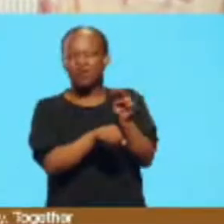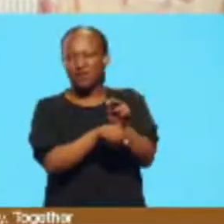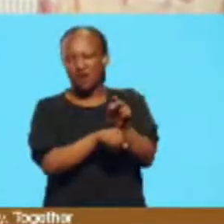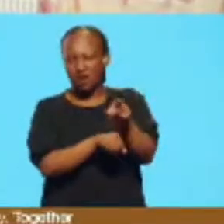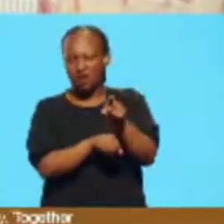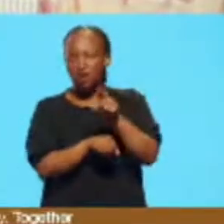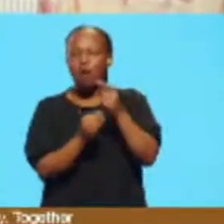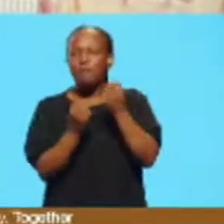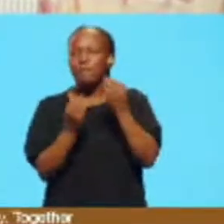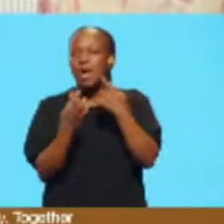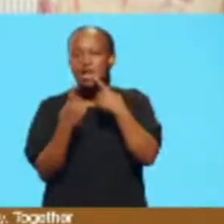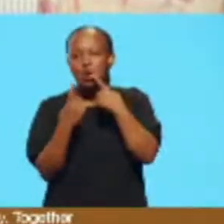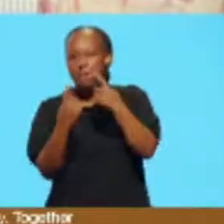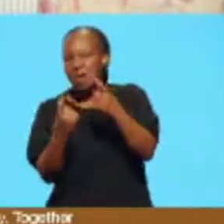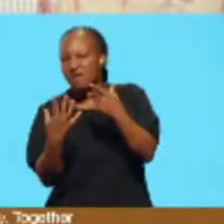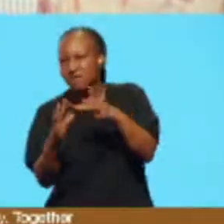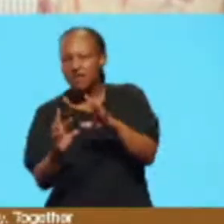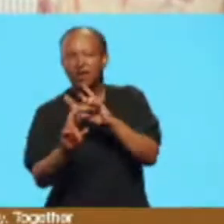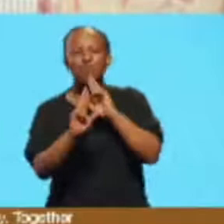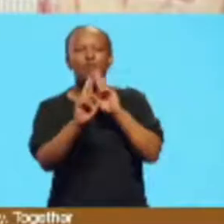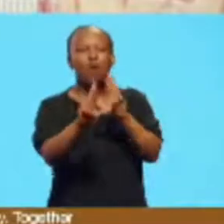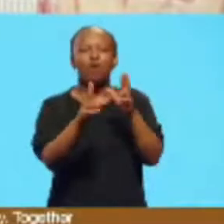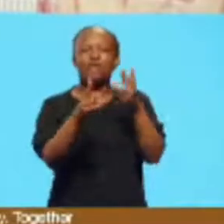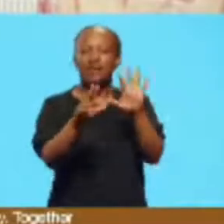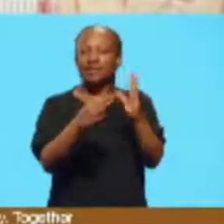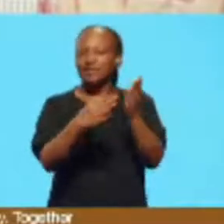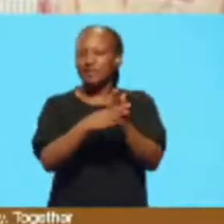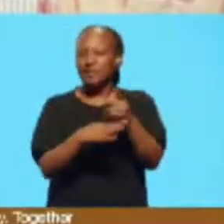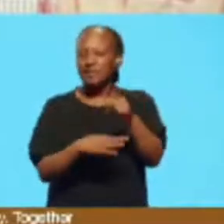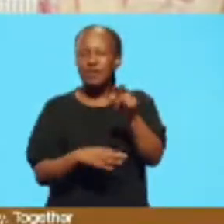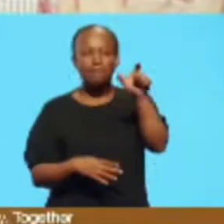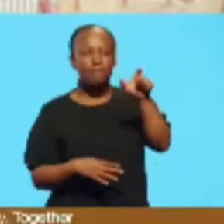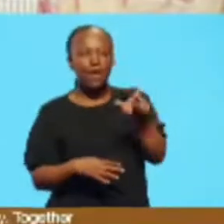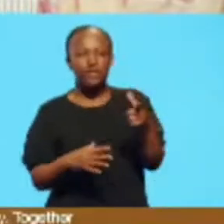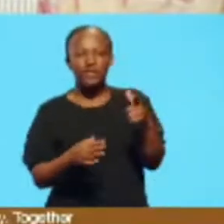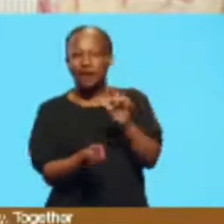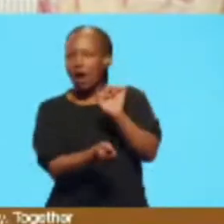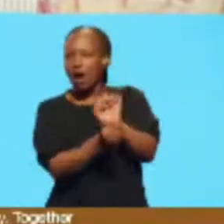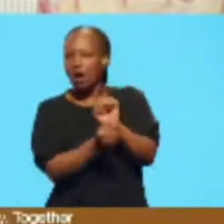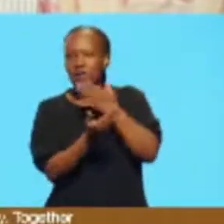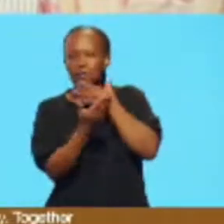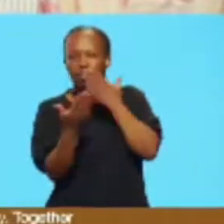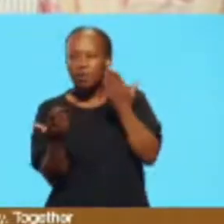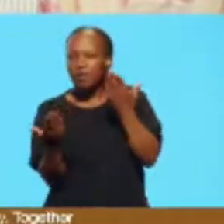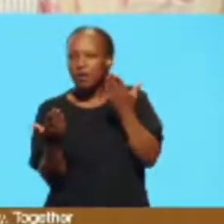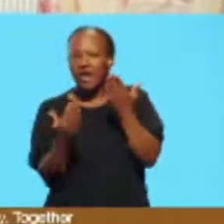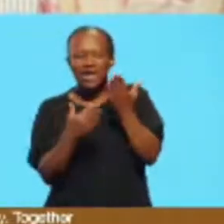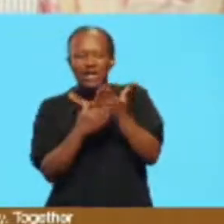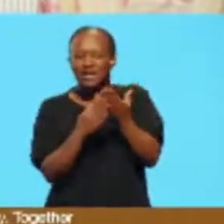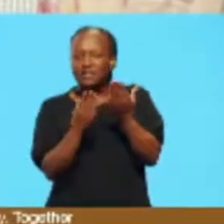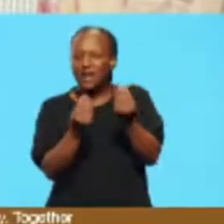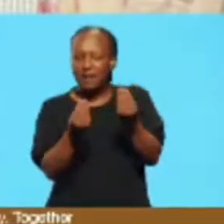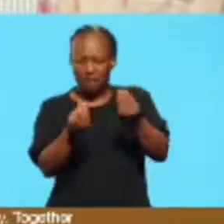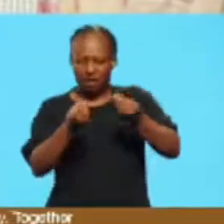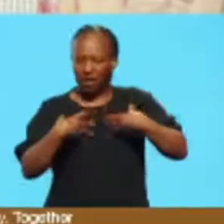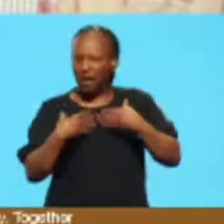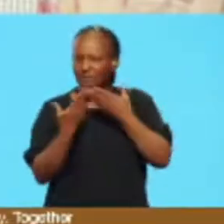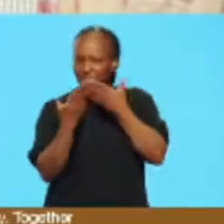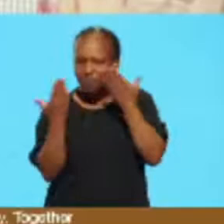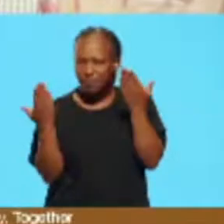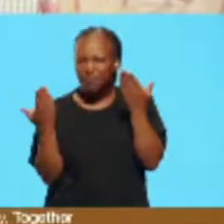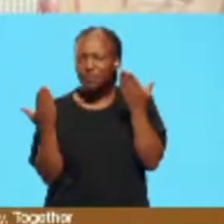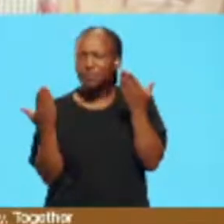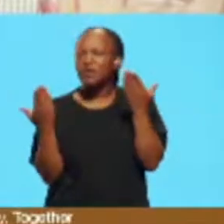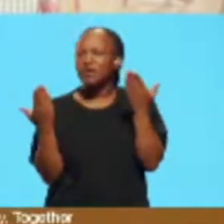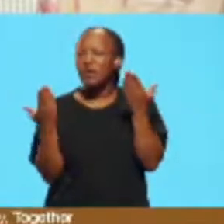complaints saying, I have reported a GBV case, the person was not arrested, I didn't even get a case number, and all those other